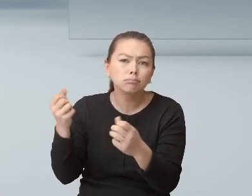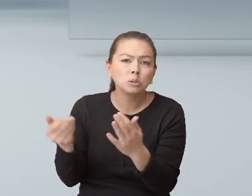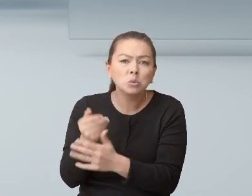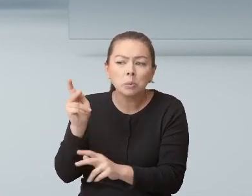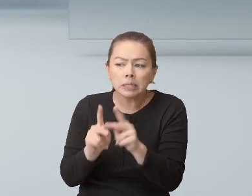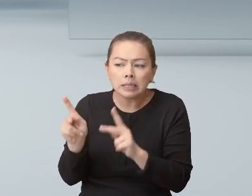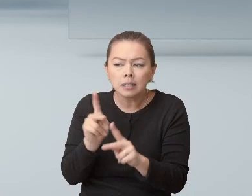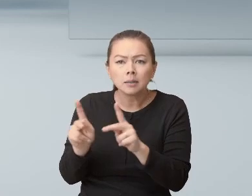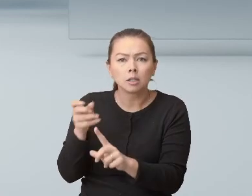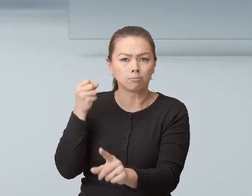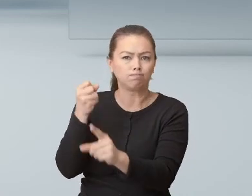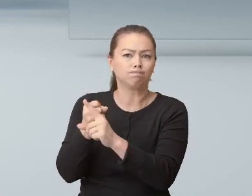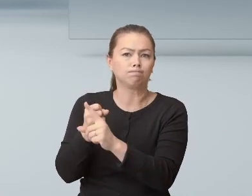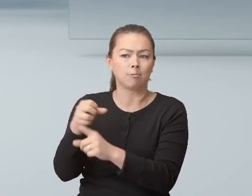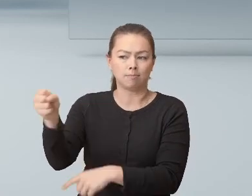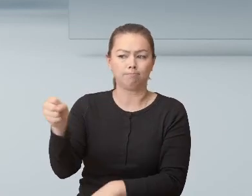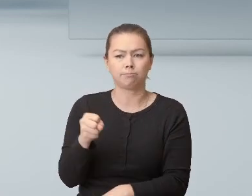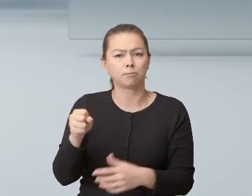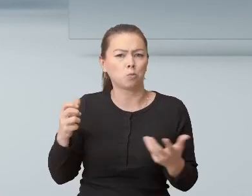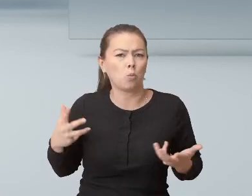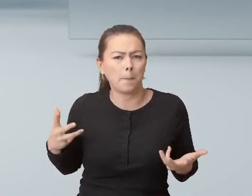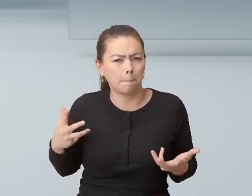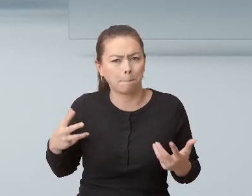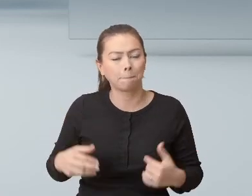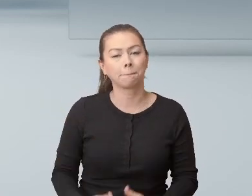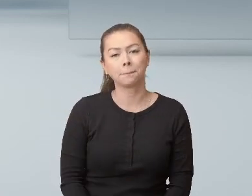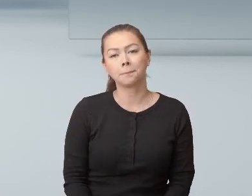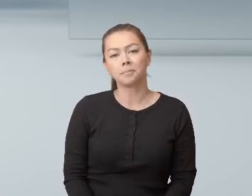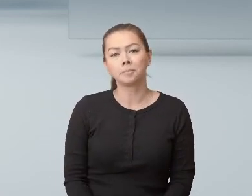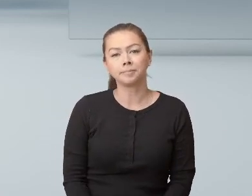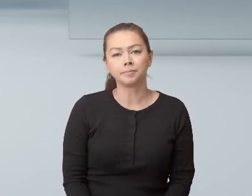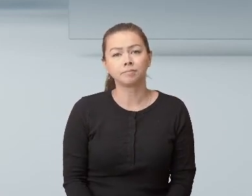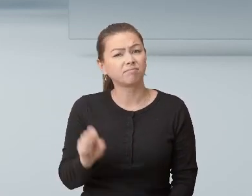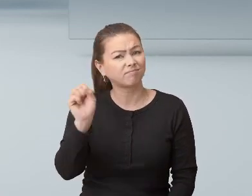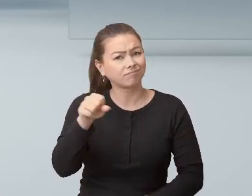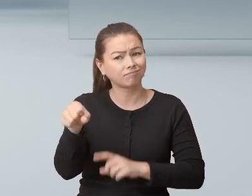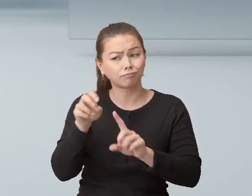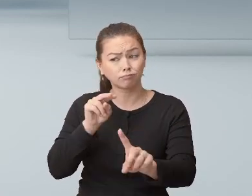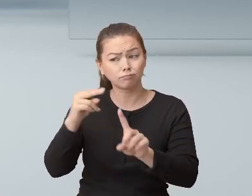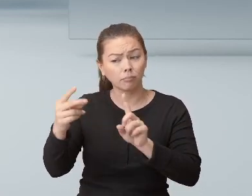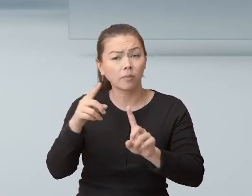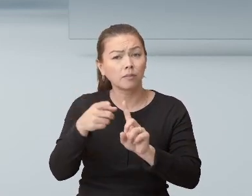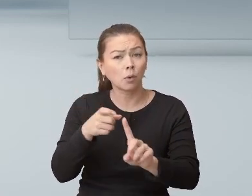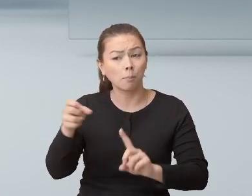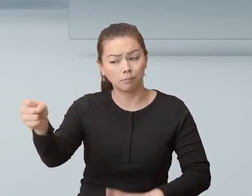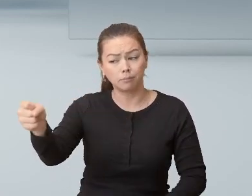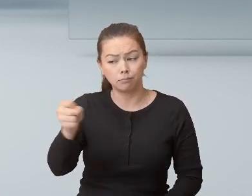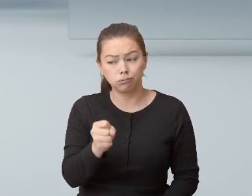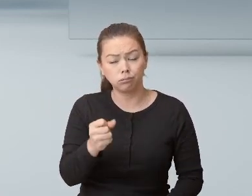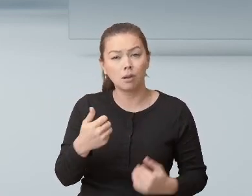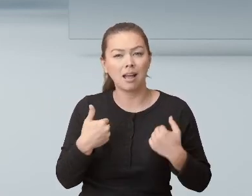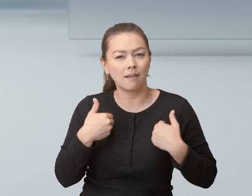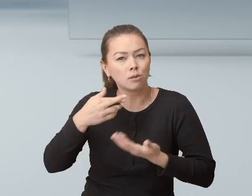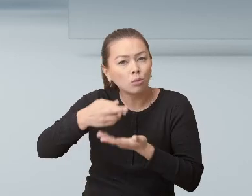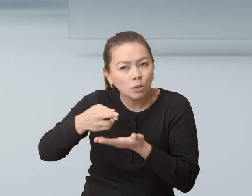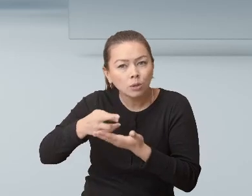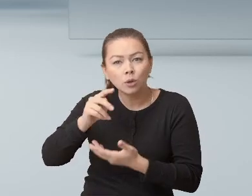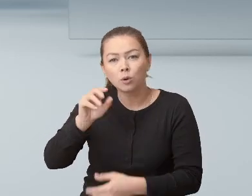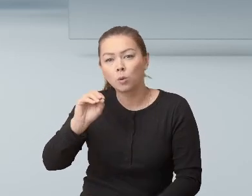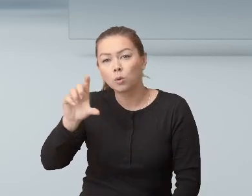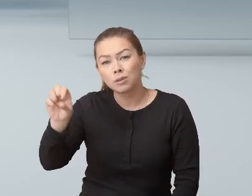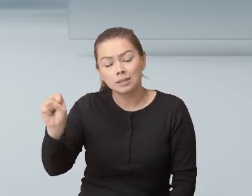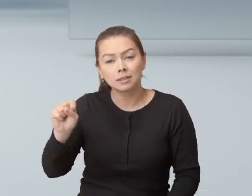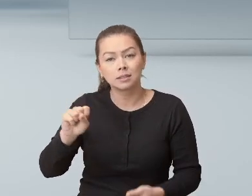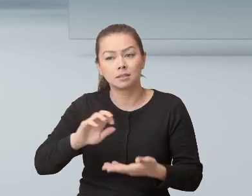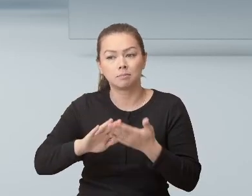scenario? Yeah, from an onboarding perspective, there's tools in place with these modern ERP solutions that allow you to just streamline the